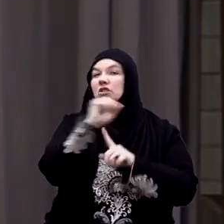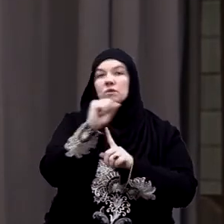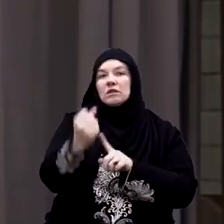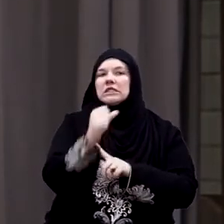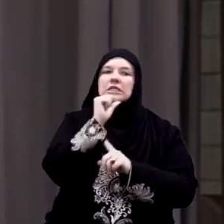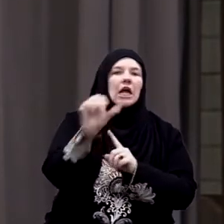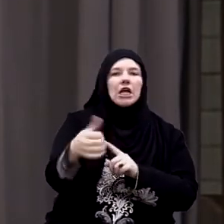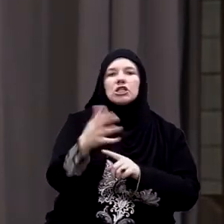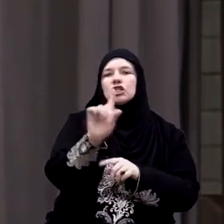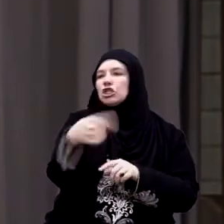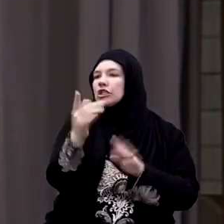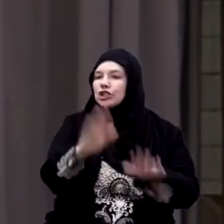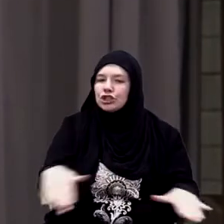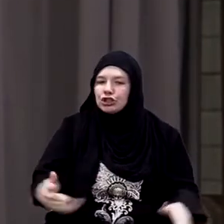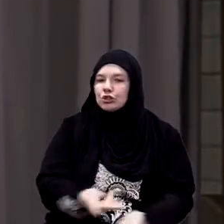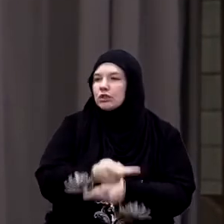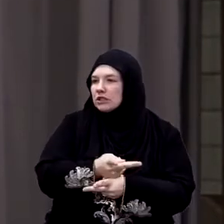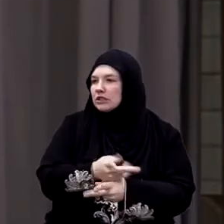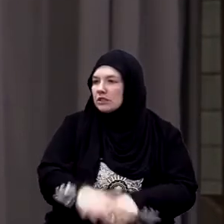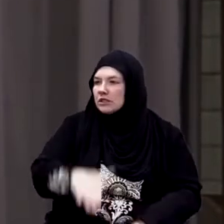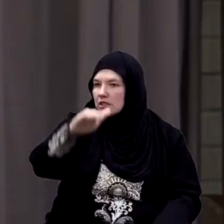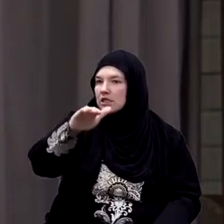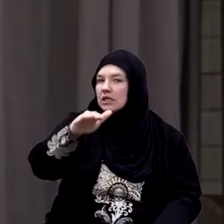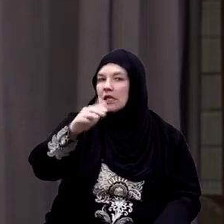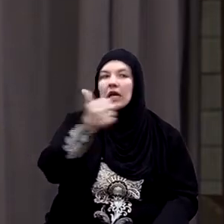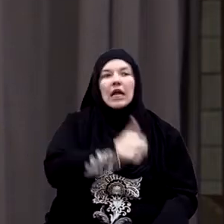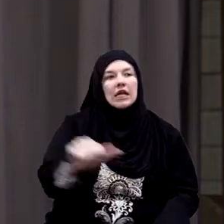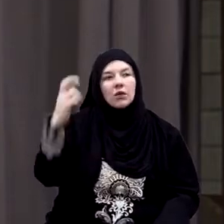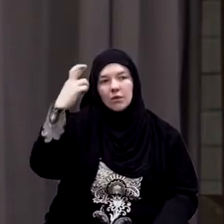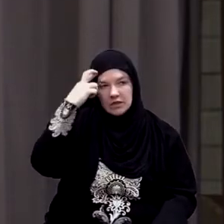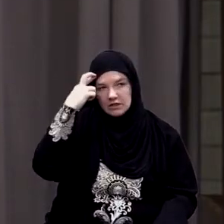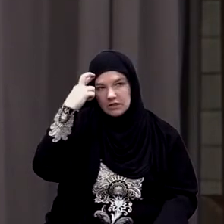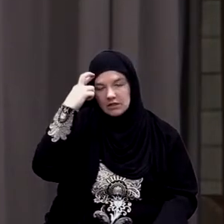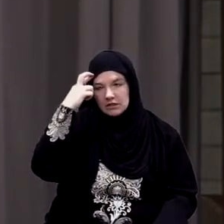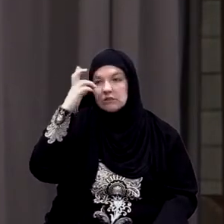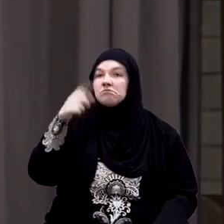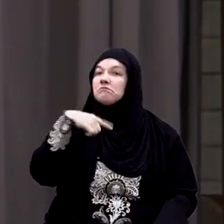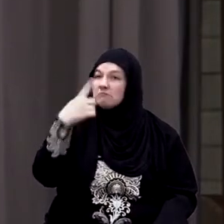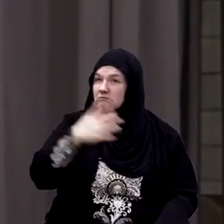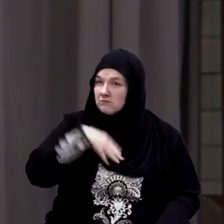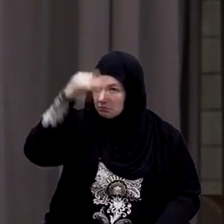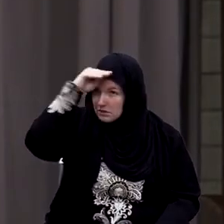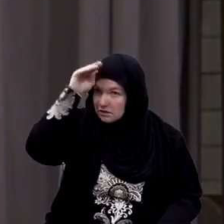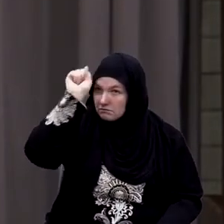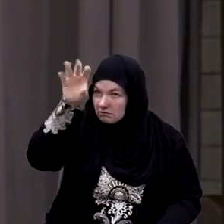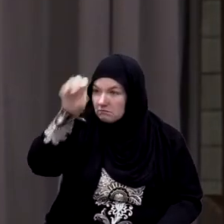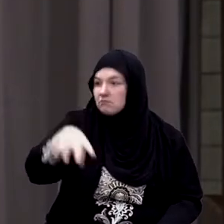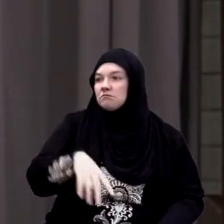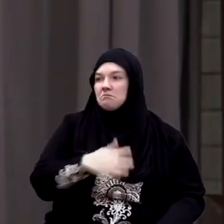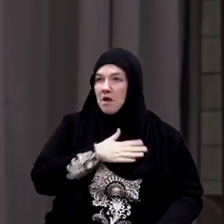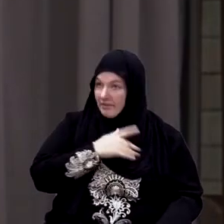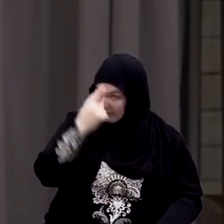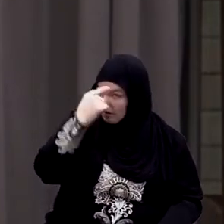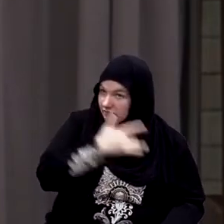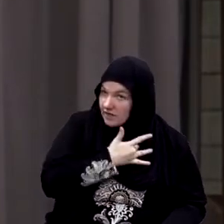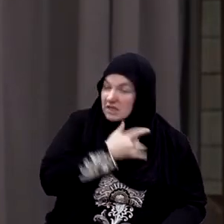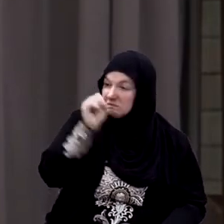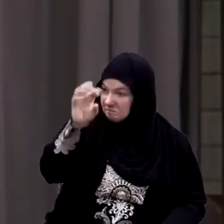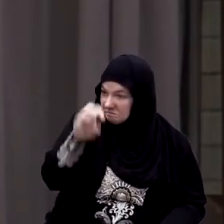only children rearing, but on any matter, express your opinion, and your husband